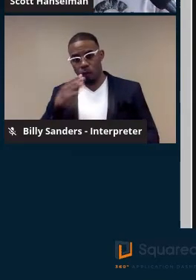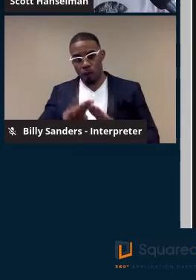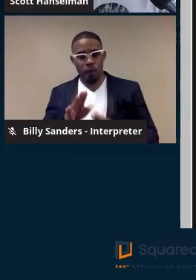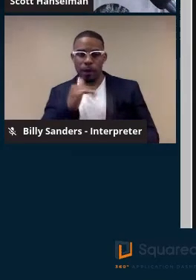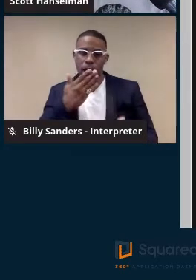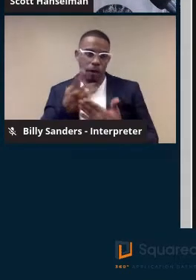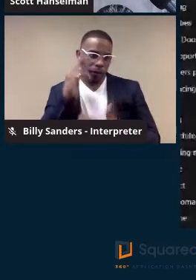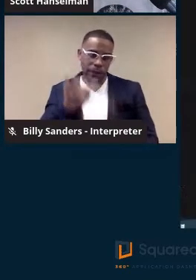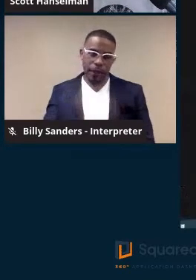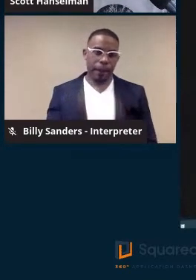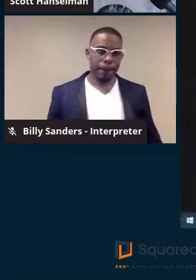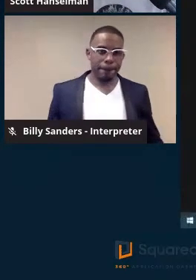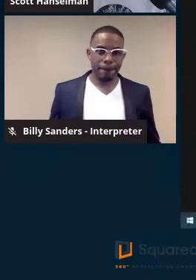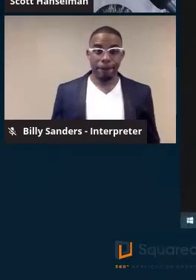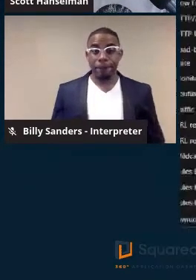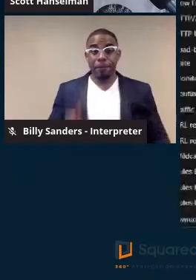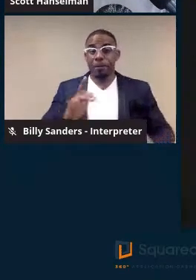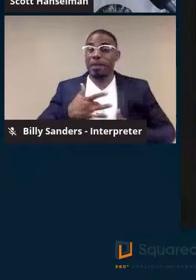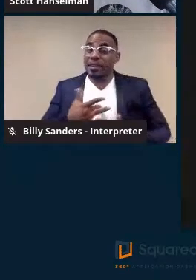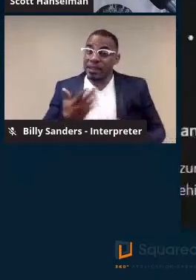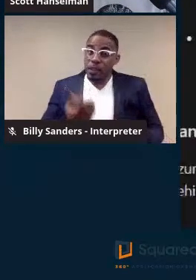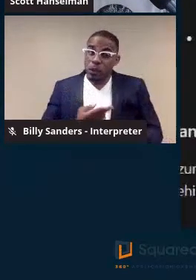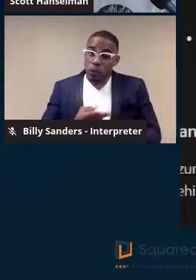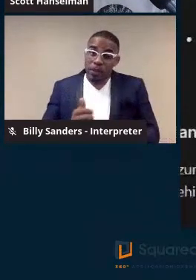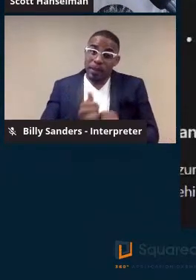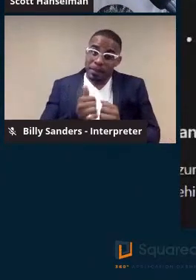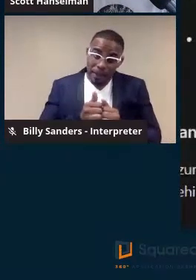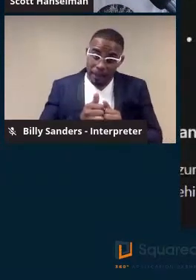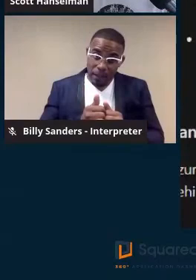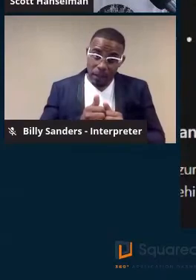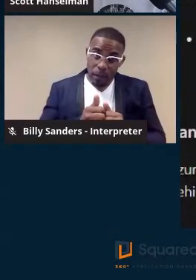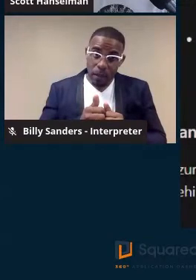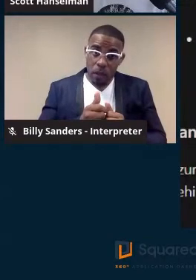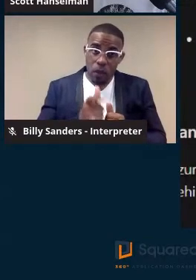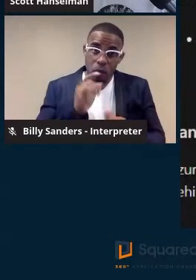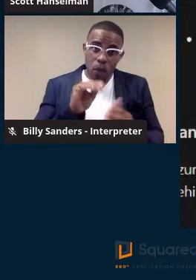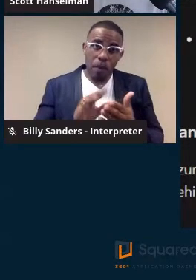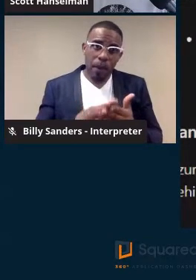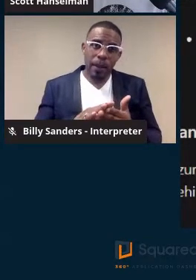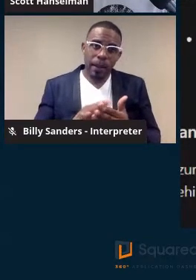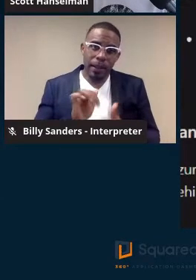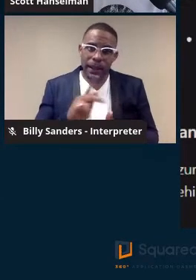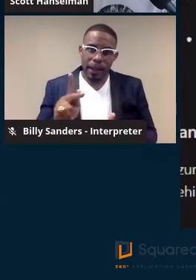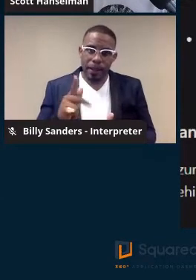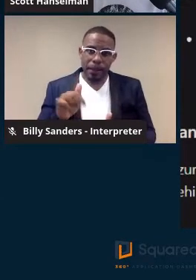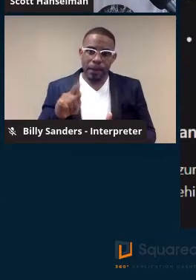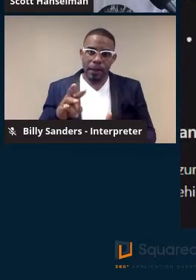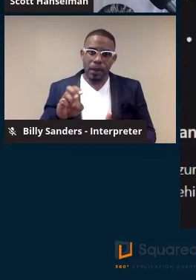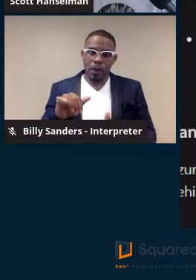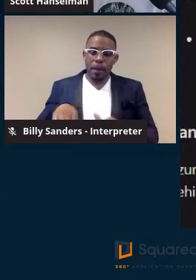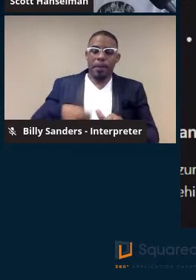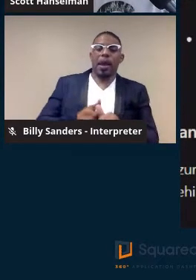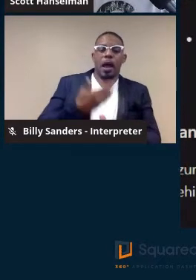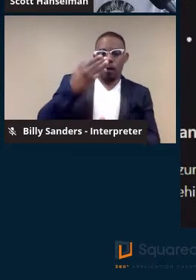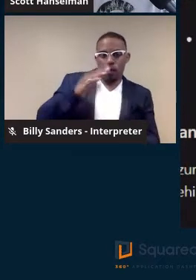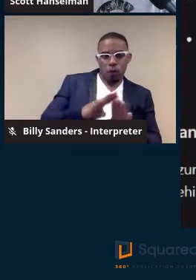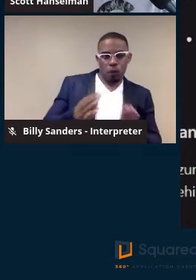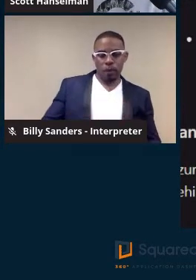good for that. So people tend to use them together. You would put the Application Gateway behind Front